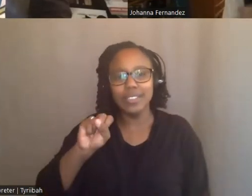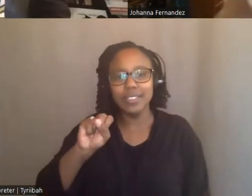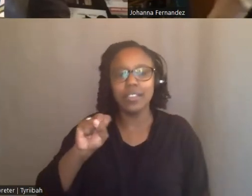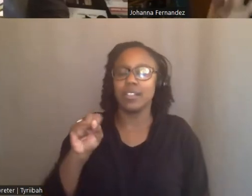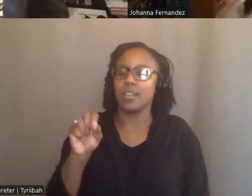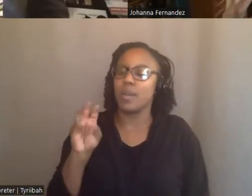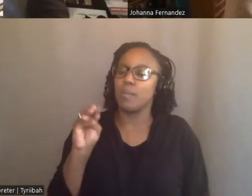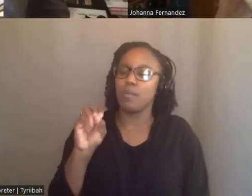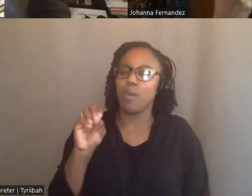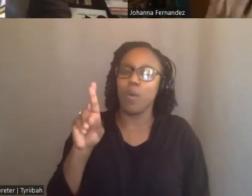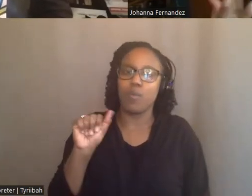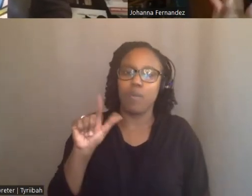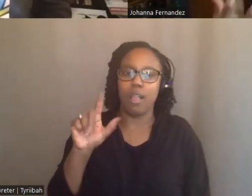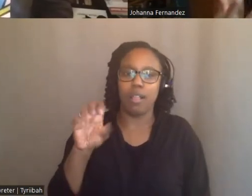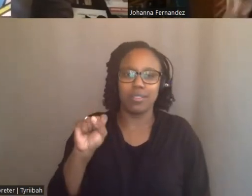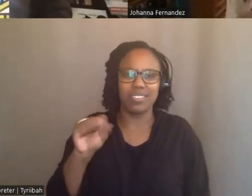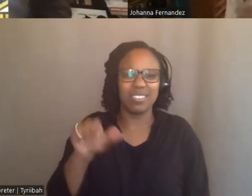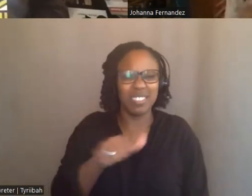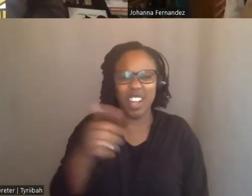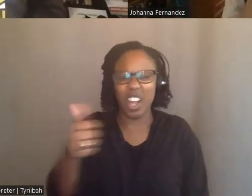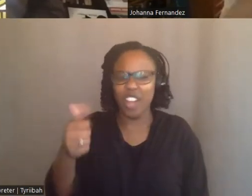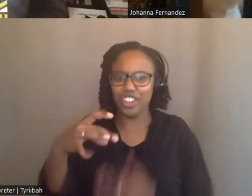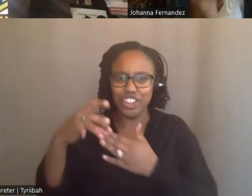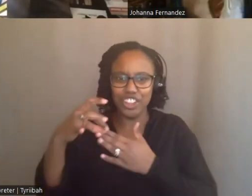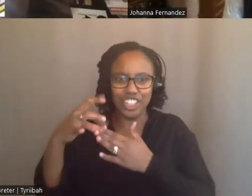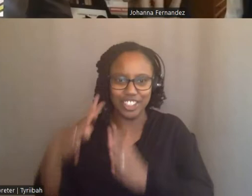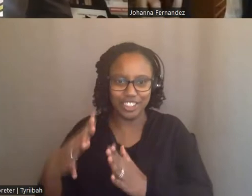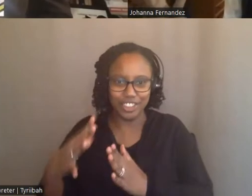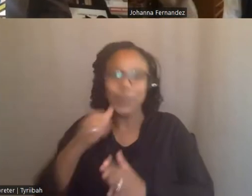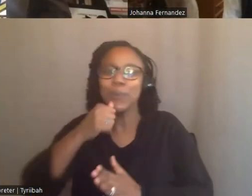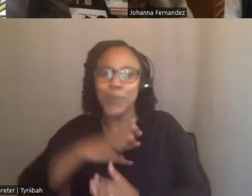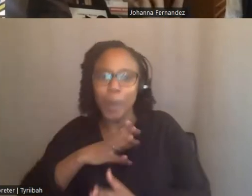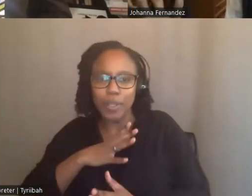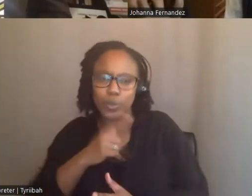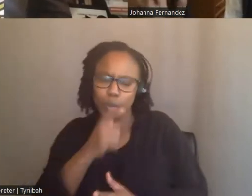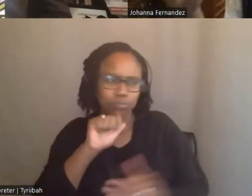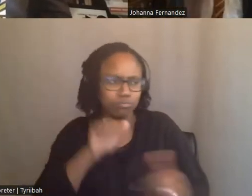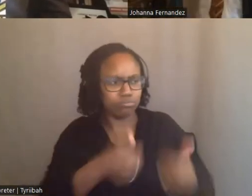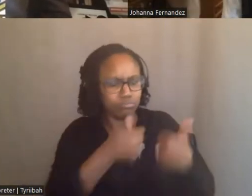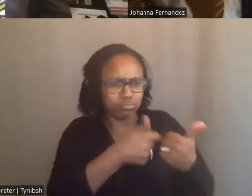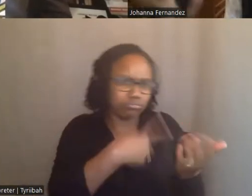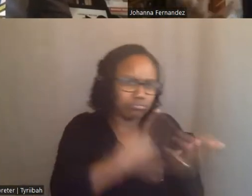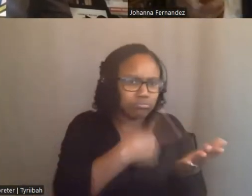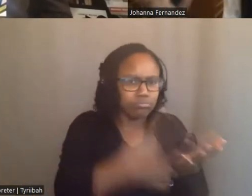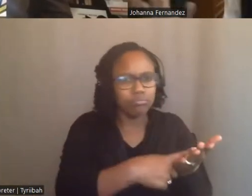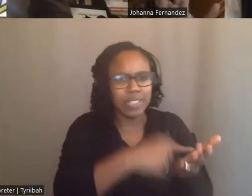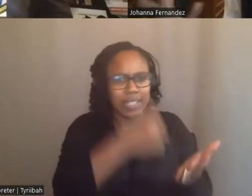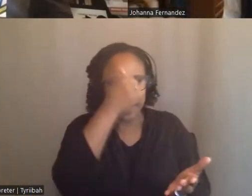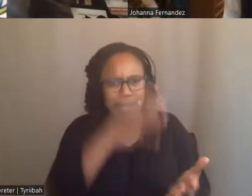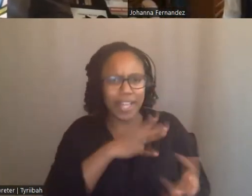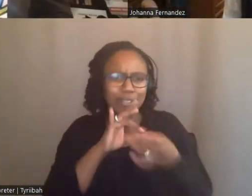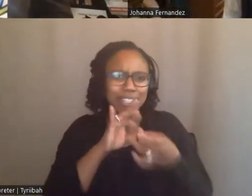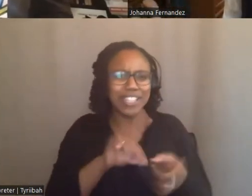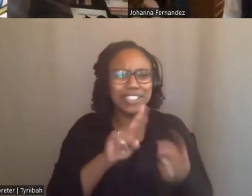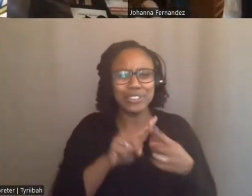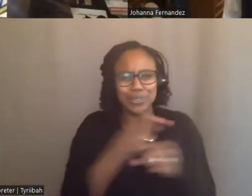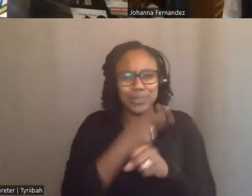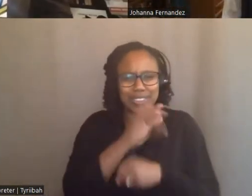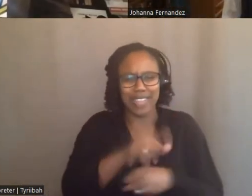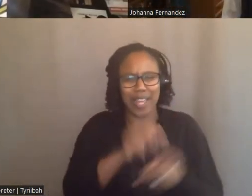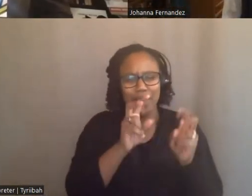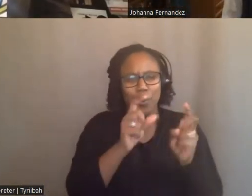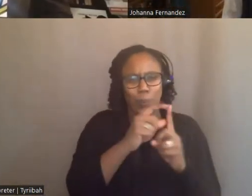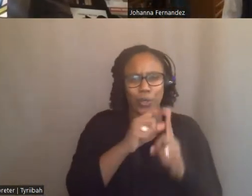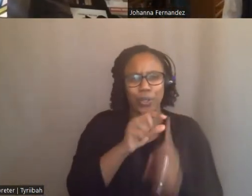who's challenging the men, not just on this issue of machismo and can it or can it not be